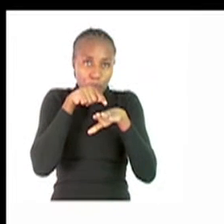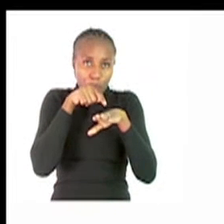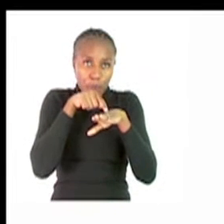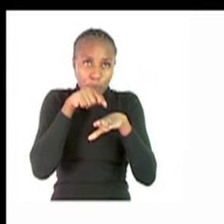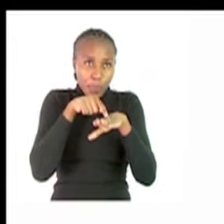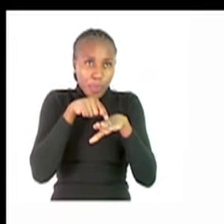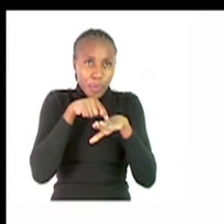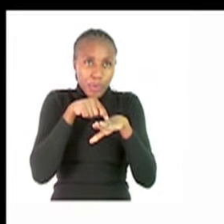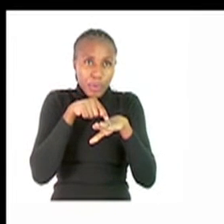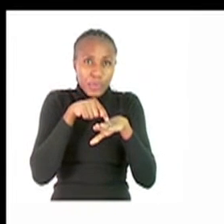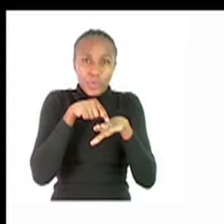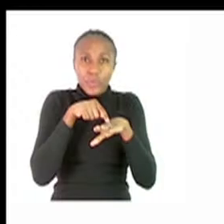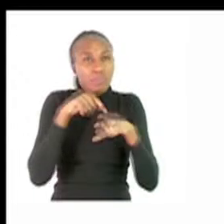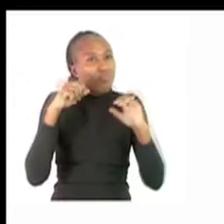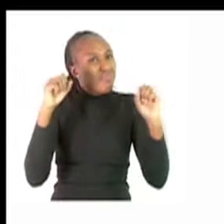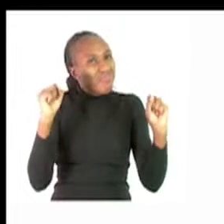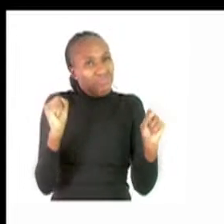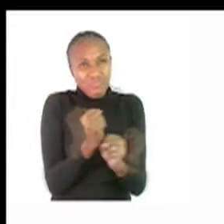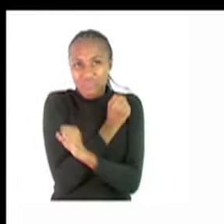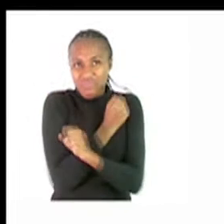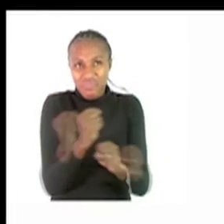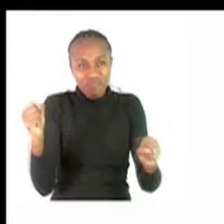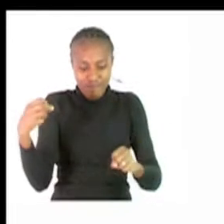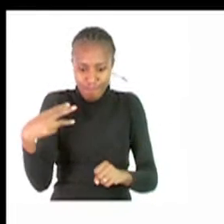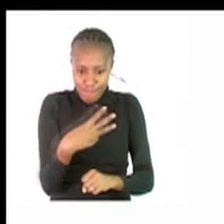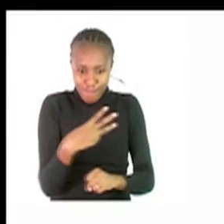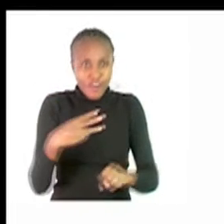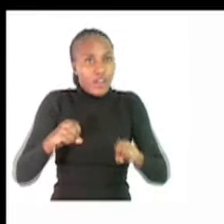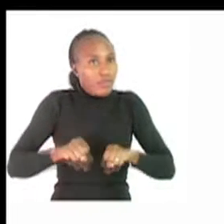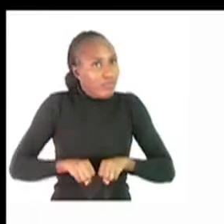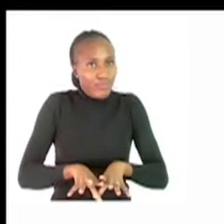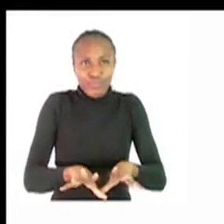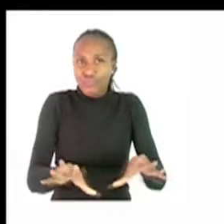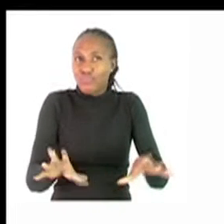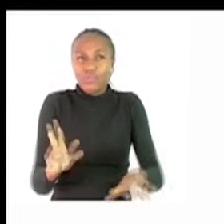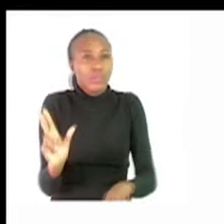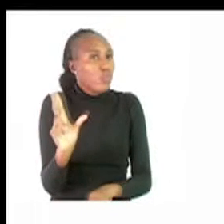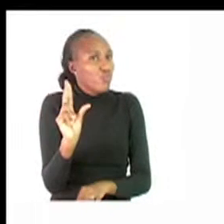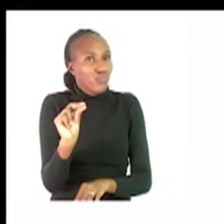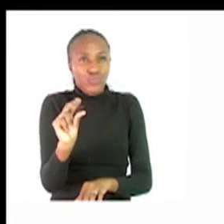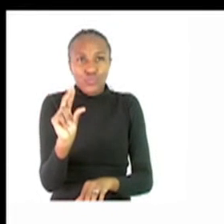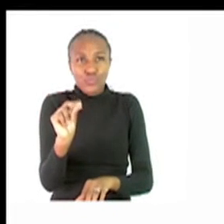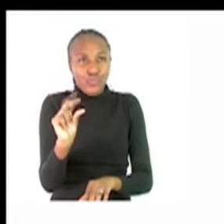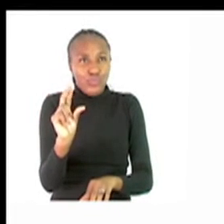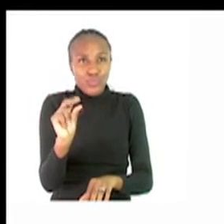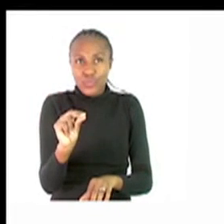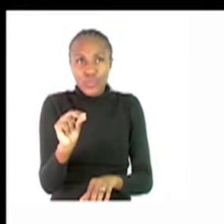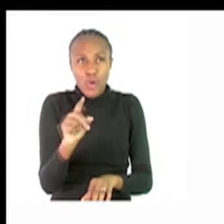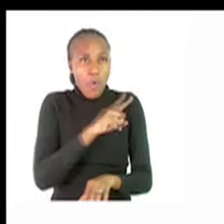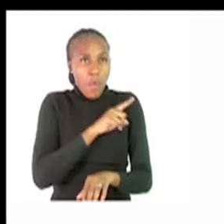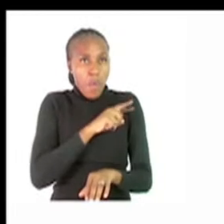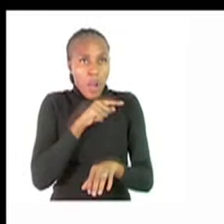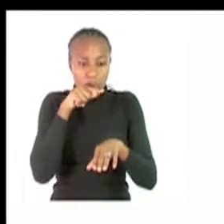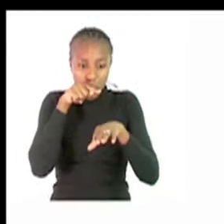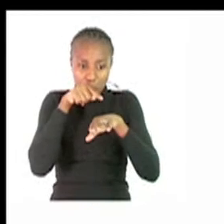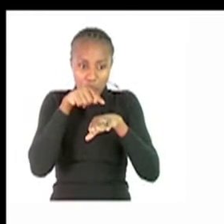This is also one way on how HIV cannot be transmitted, because insects do not have receptors